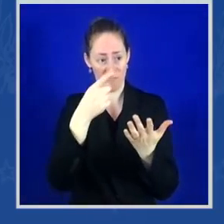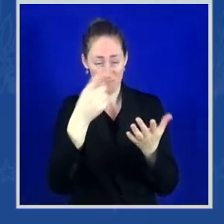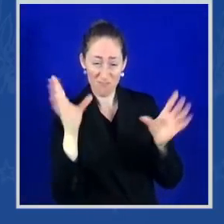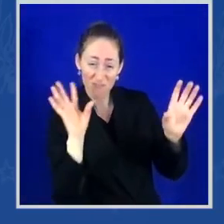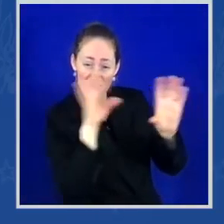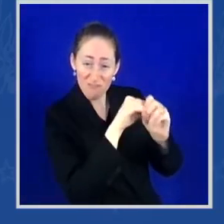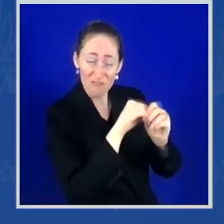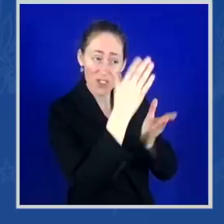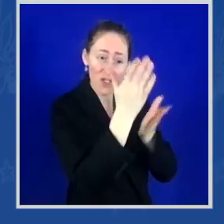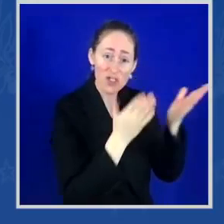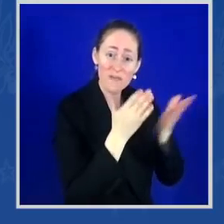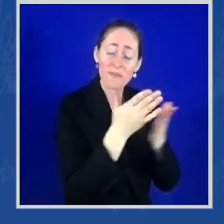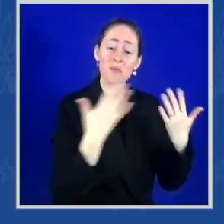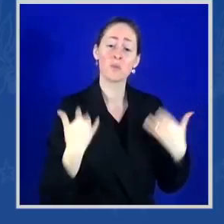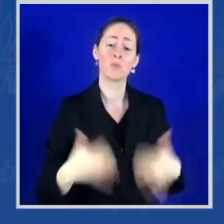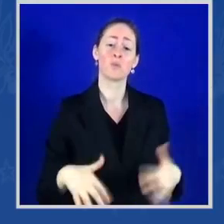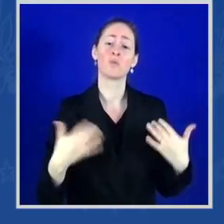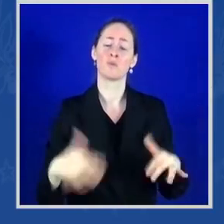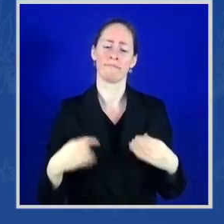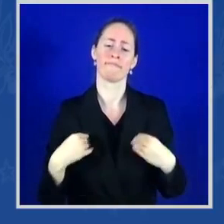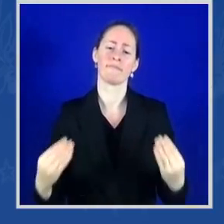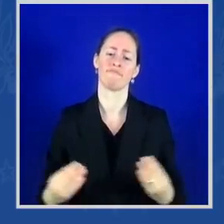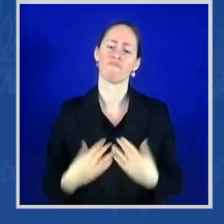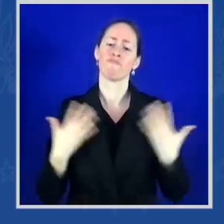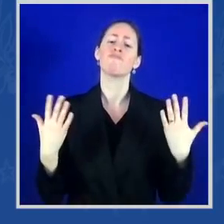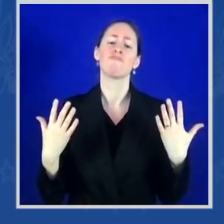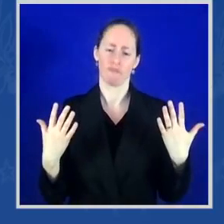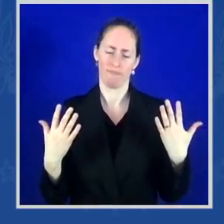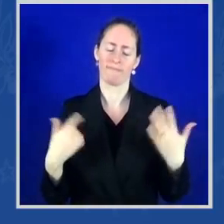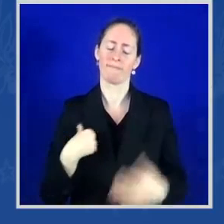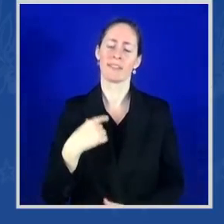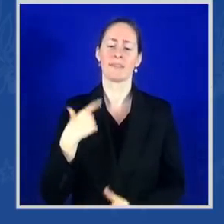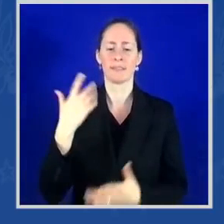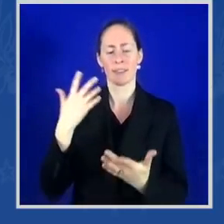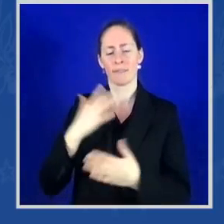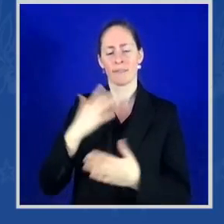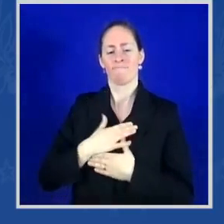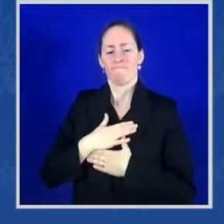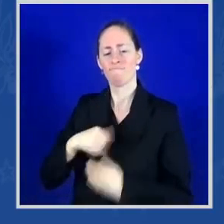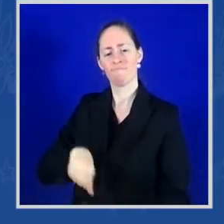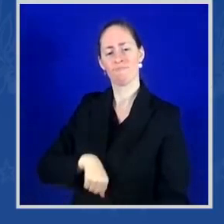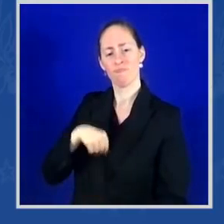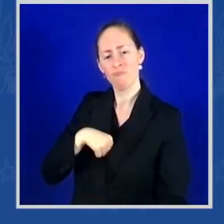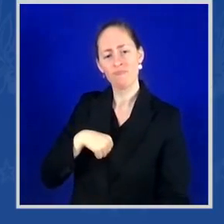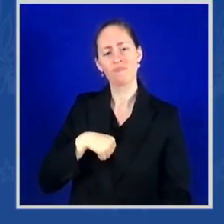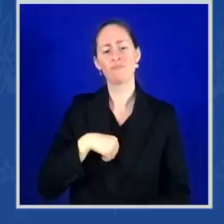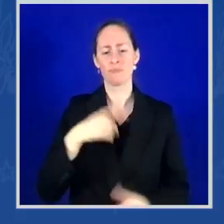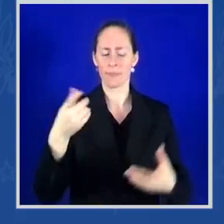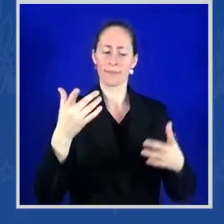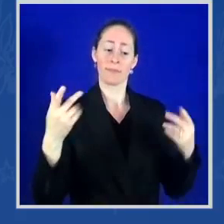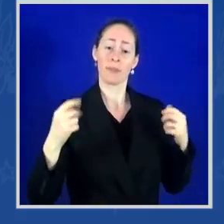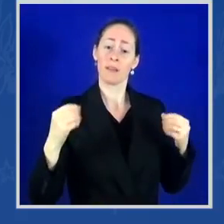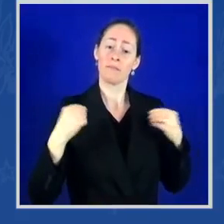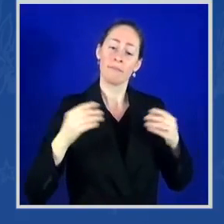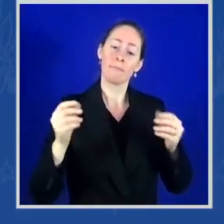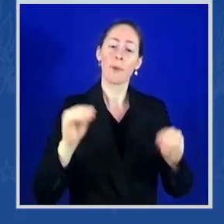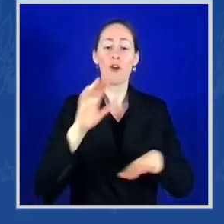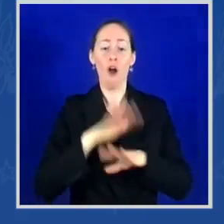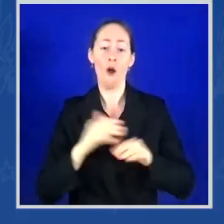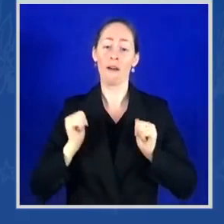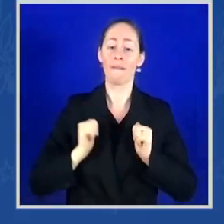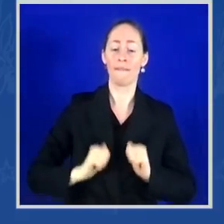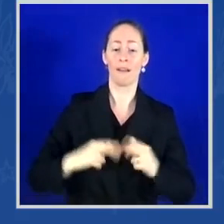pride when we see our loved ones put on that uniform, and our progress toward that creed together as one